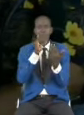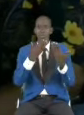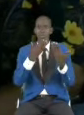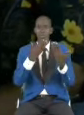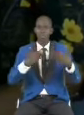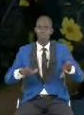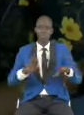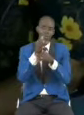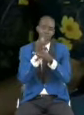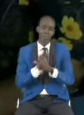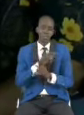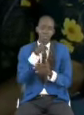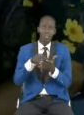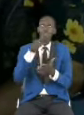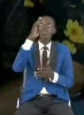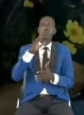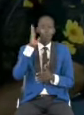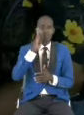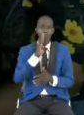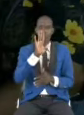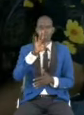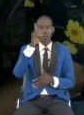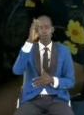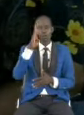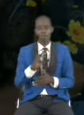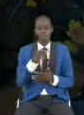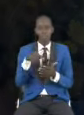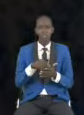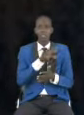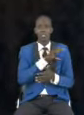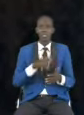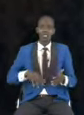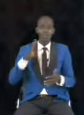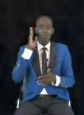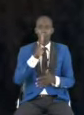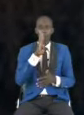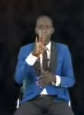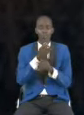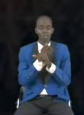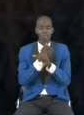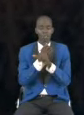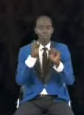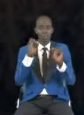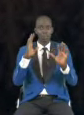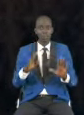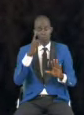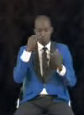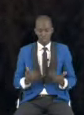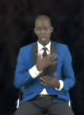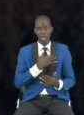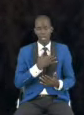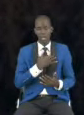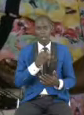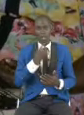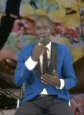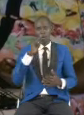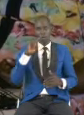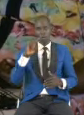your God. This Christ will be your Savior from now and forever in Jesus'